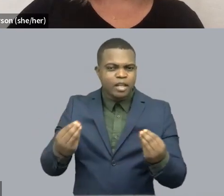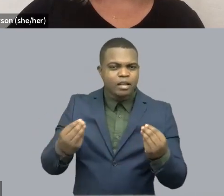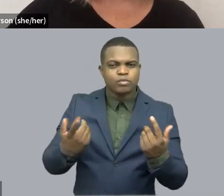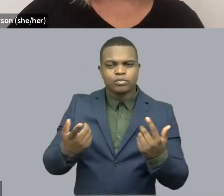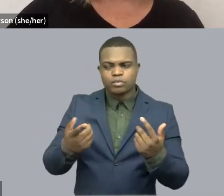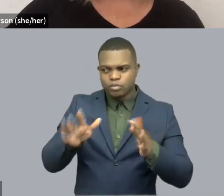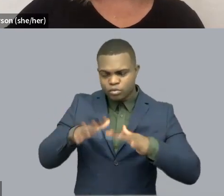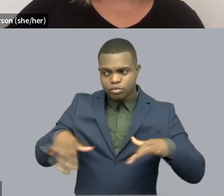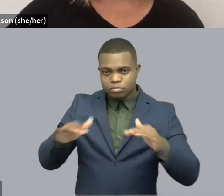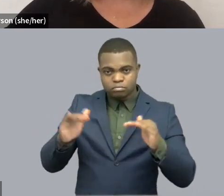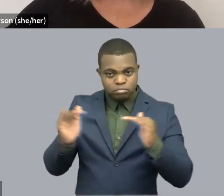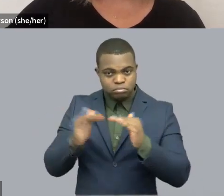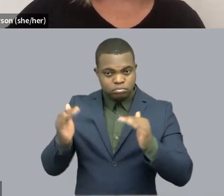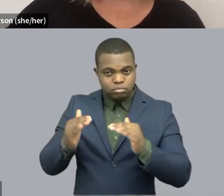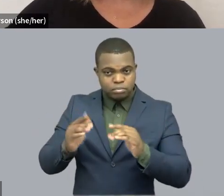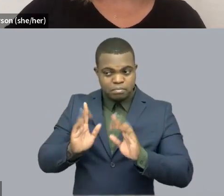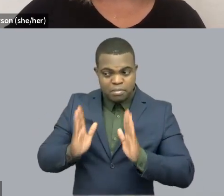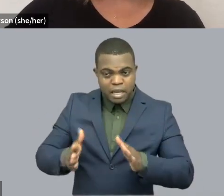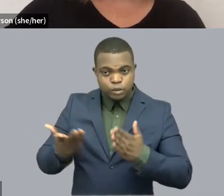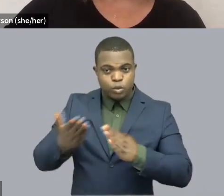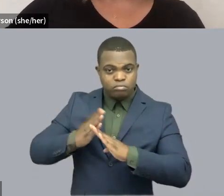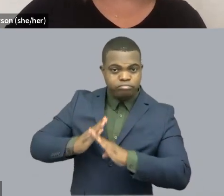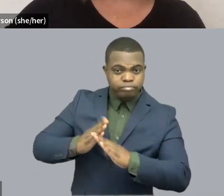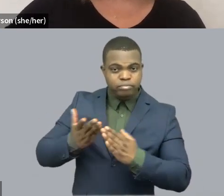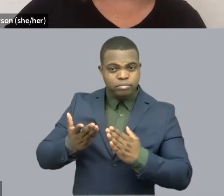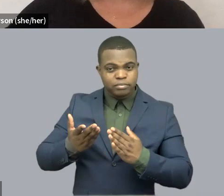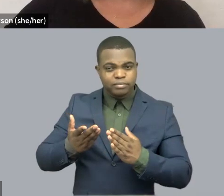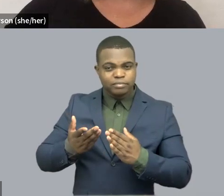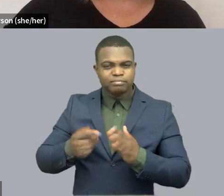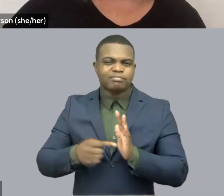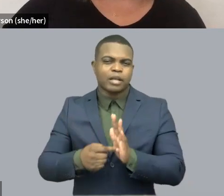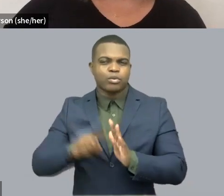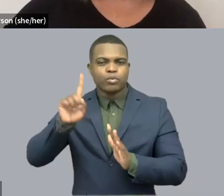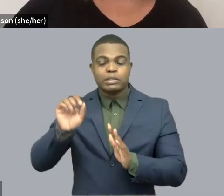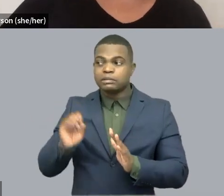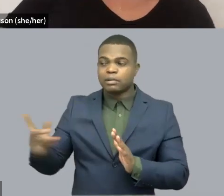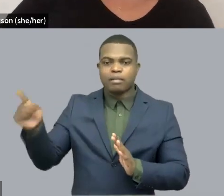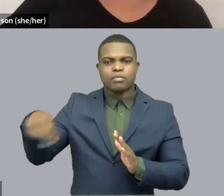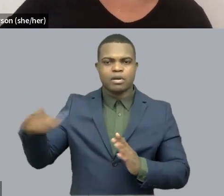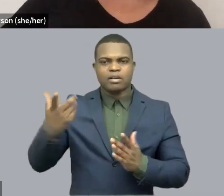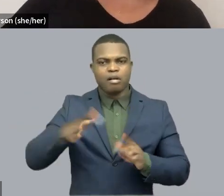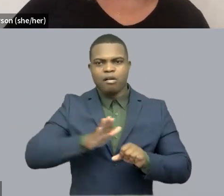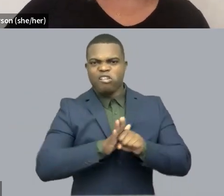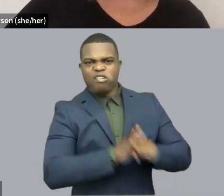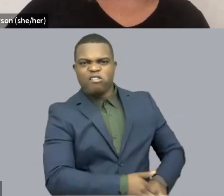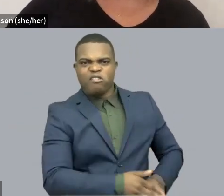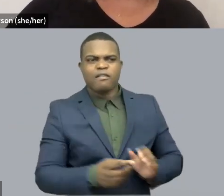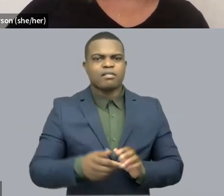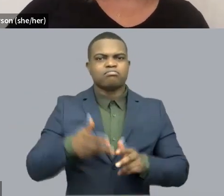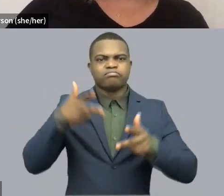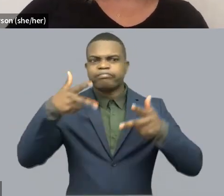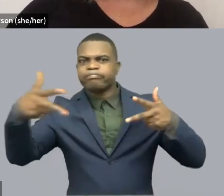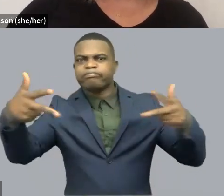something regarding what Matt was mentioning when, unfortunately, I drop off. So I agree with you in terms